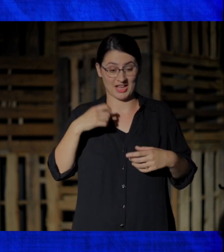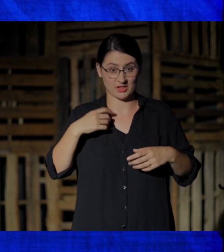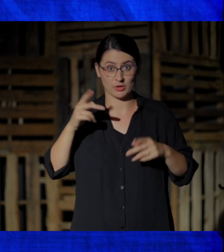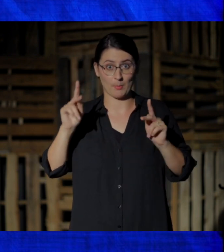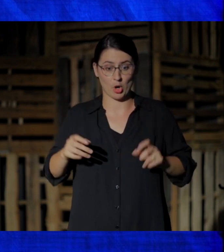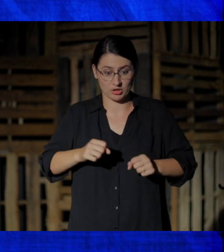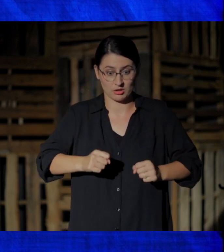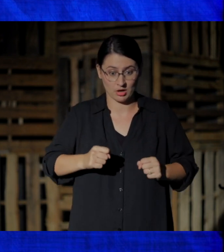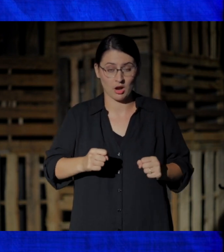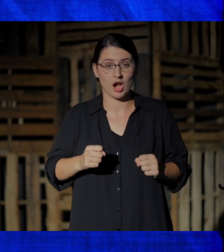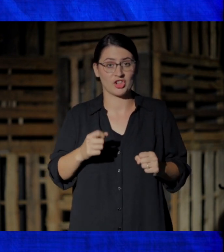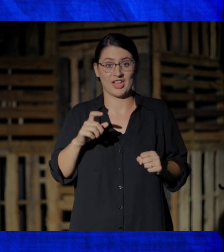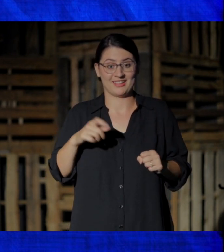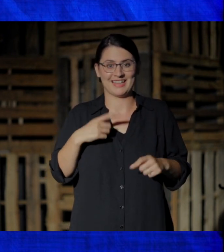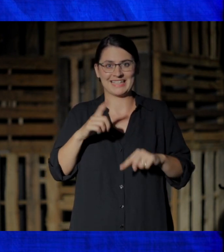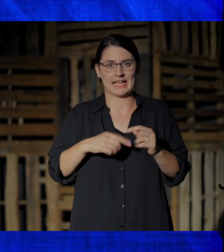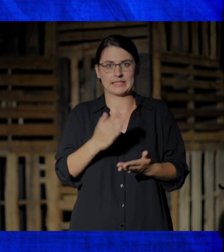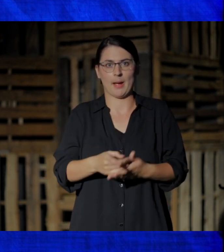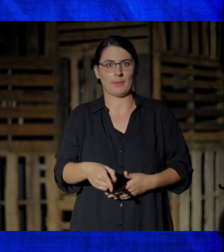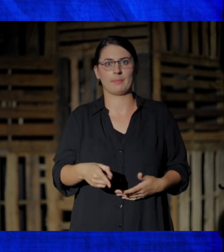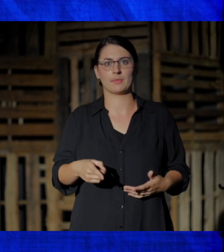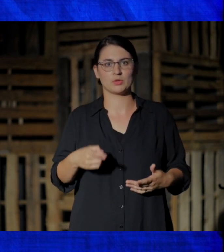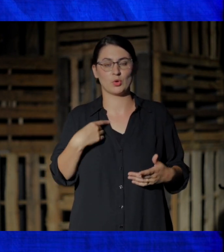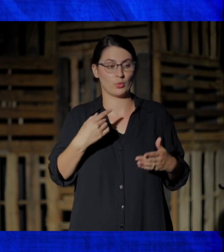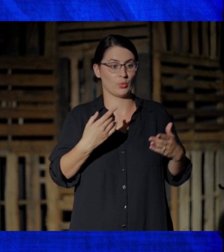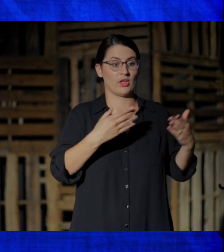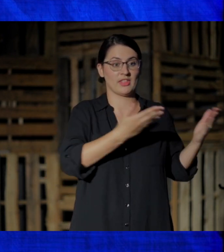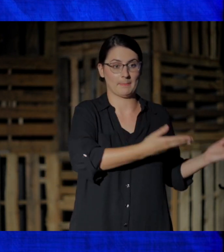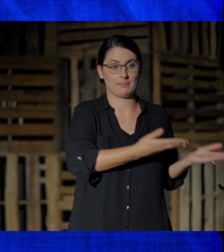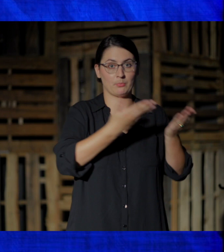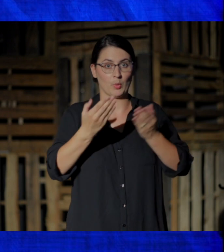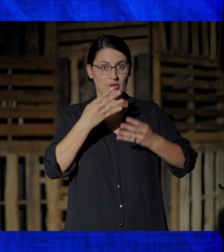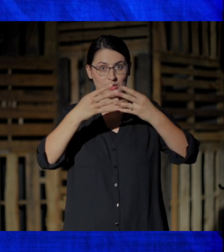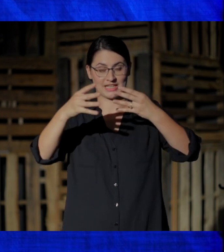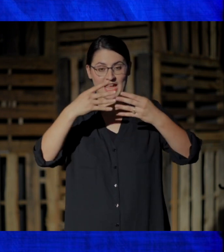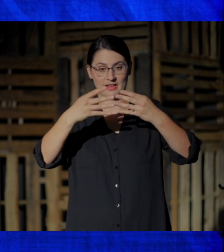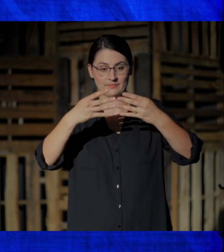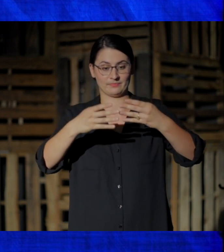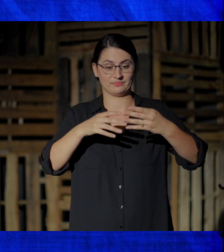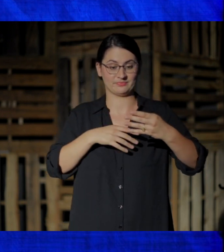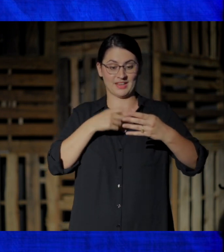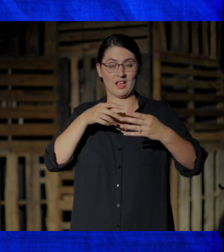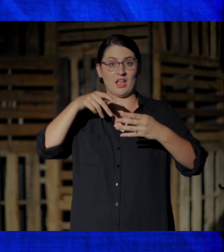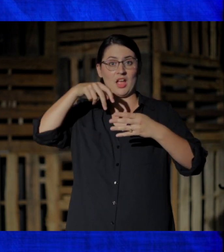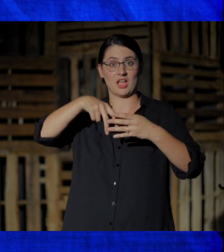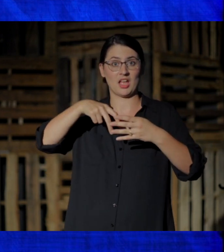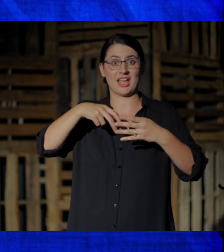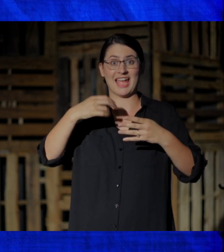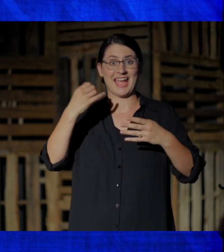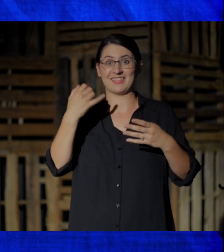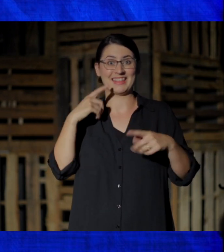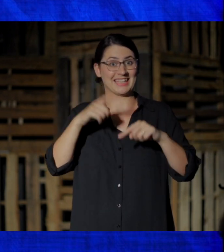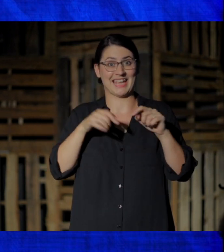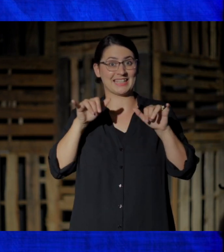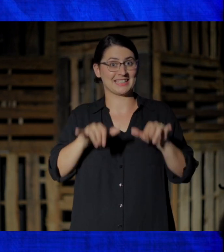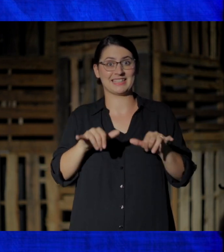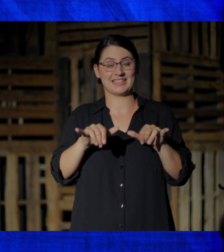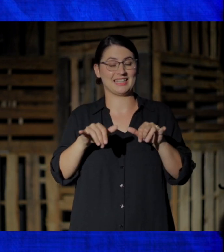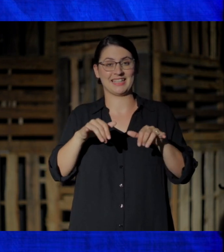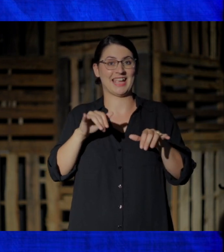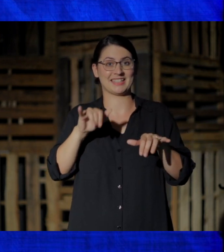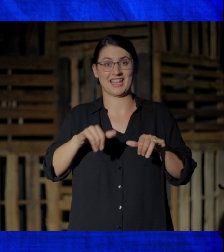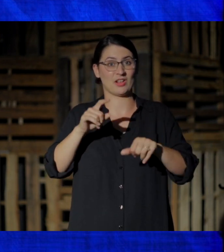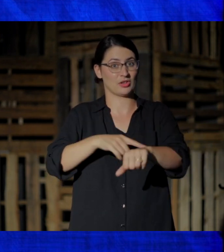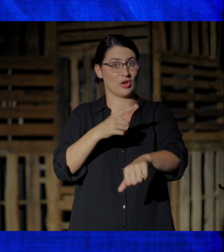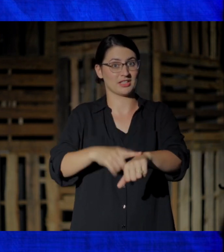these horses into the gate. And they don't stay in that gate long, because if they stay in that gate long, that poor rider's going to get killed, all right? That horse is wound out